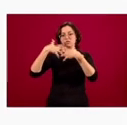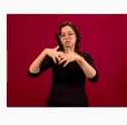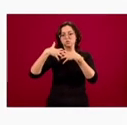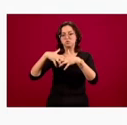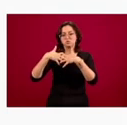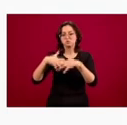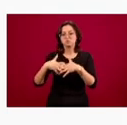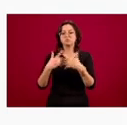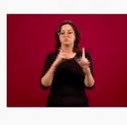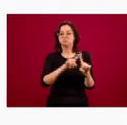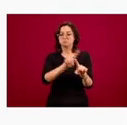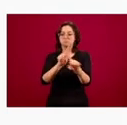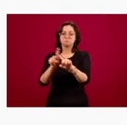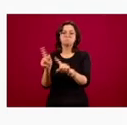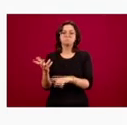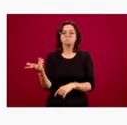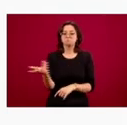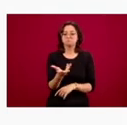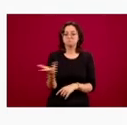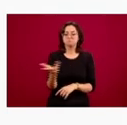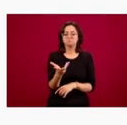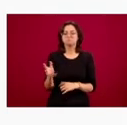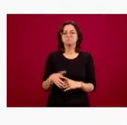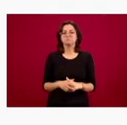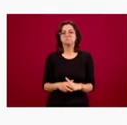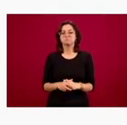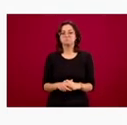psychologists, medical practitioners,